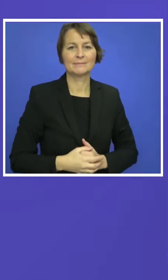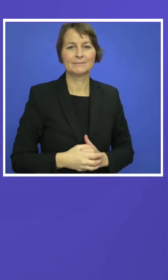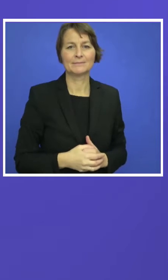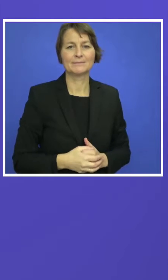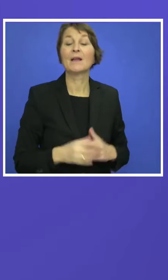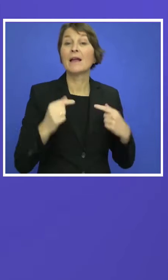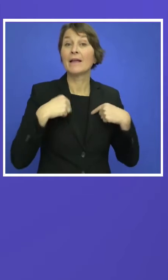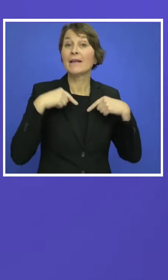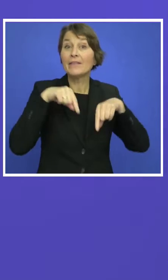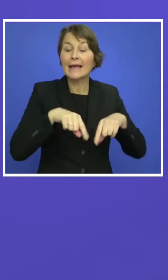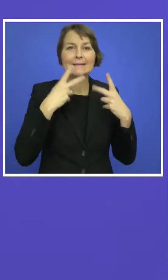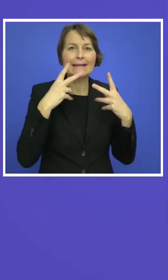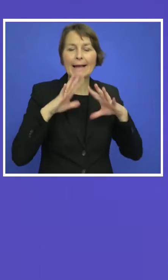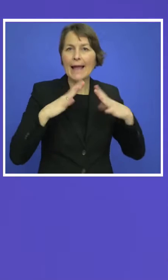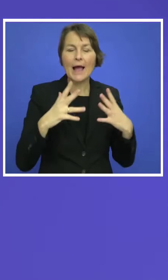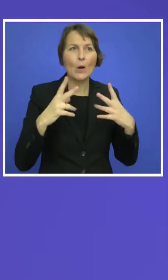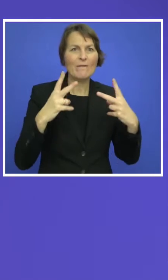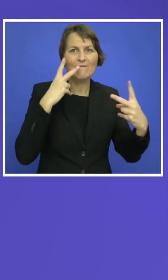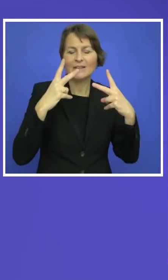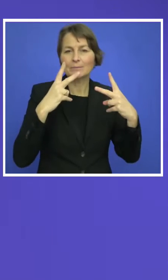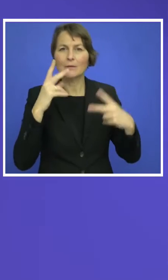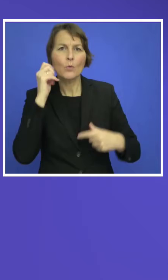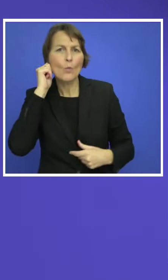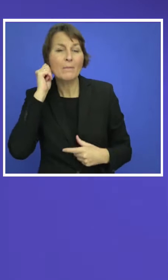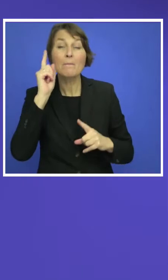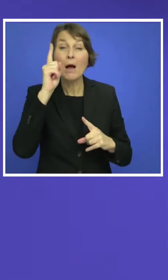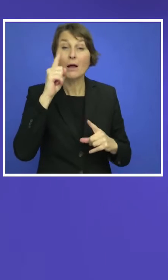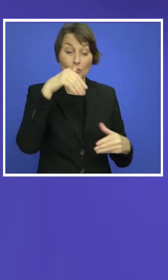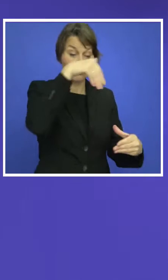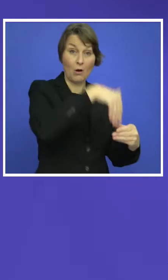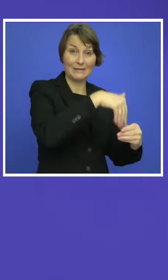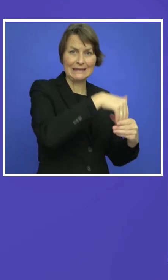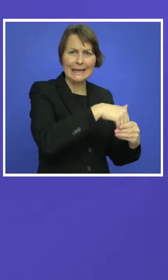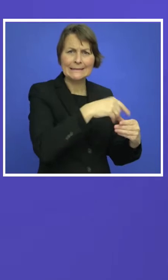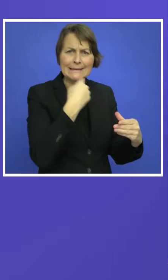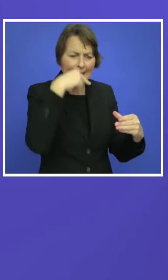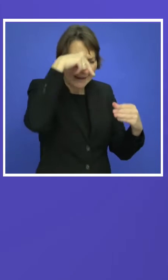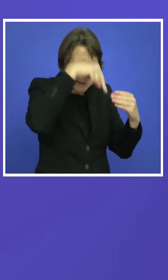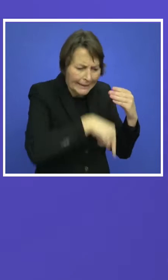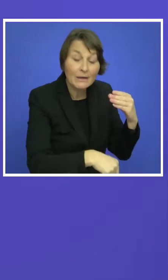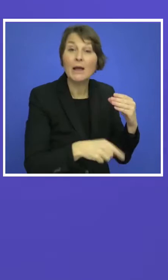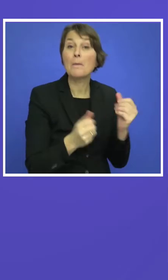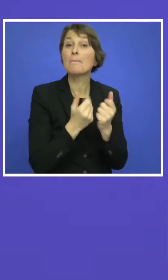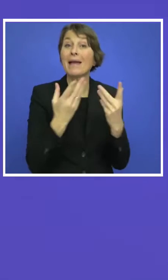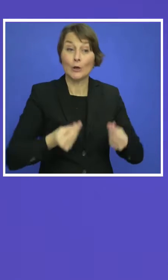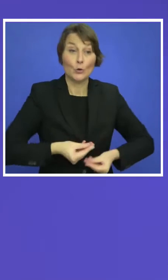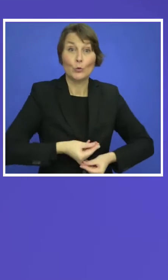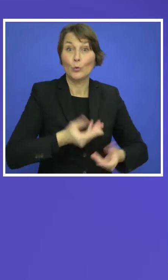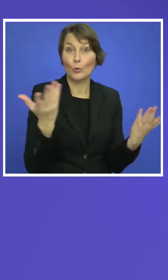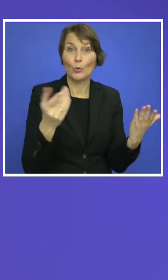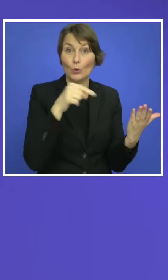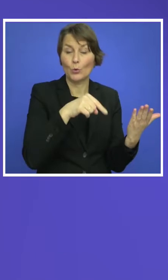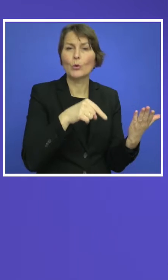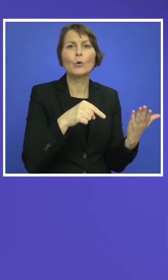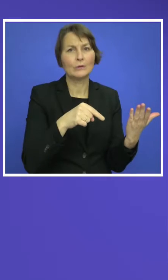visibility. But then when we look at the content, we still have a lot of news stories that are reinforcing